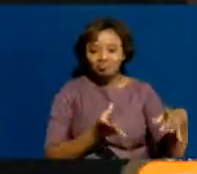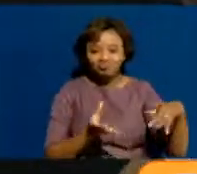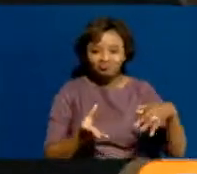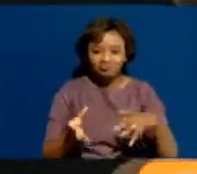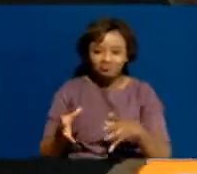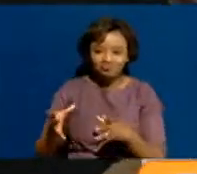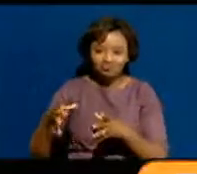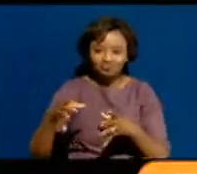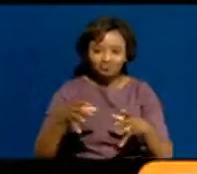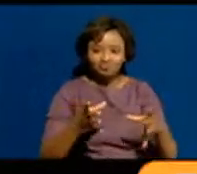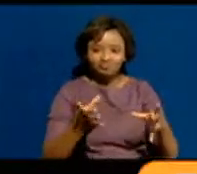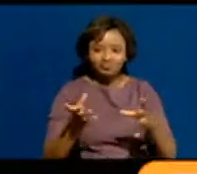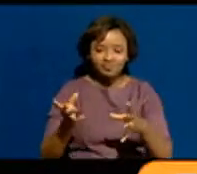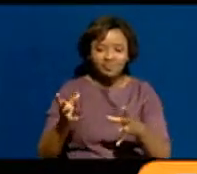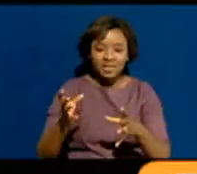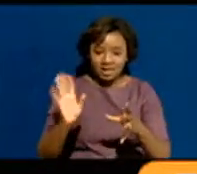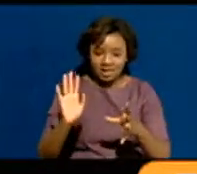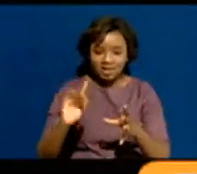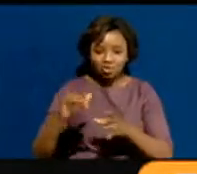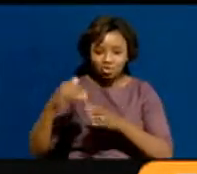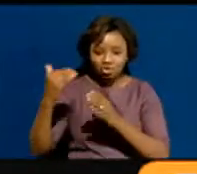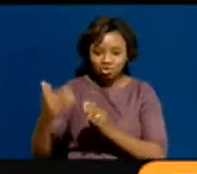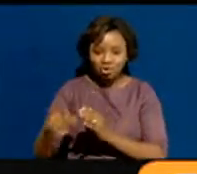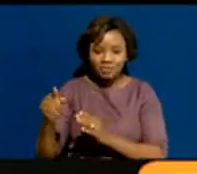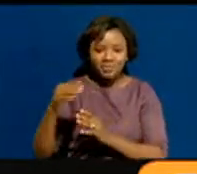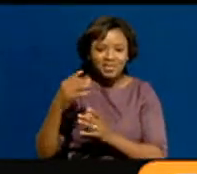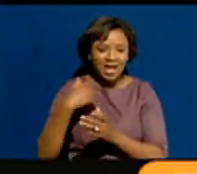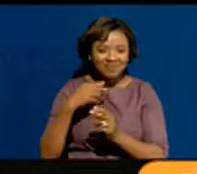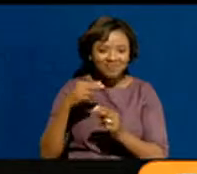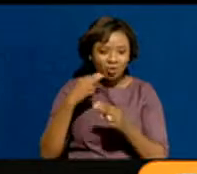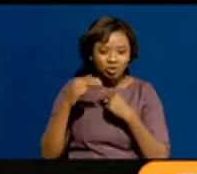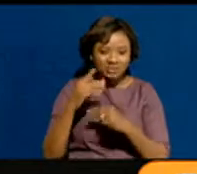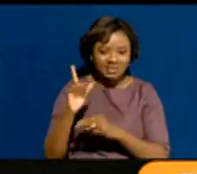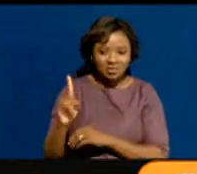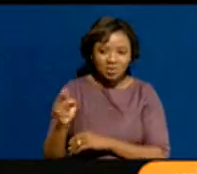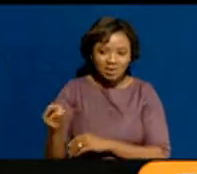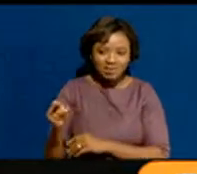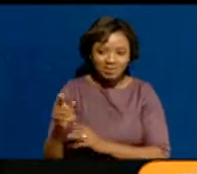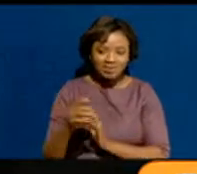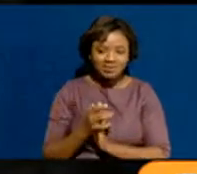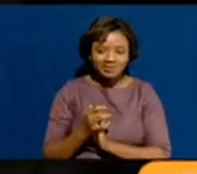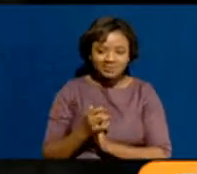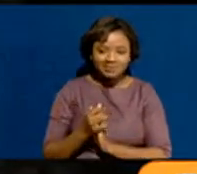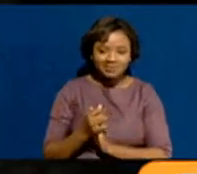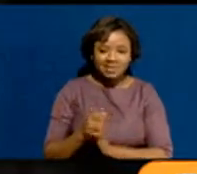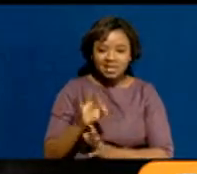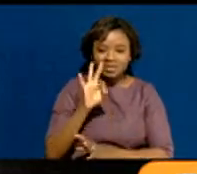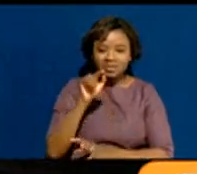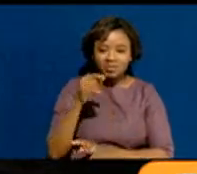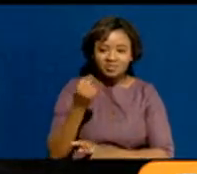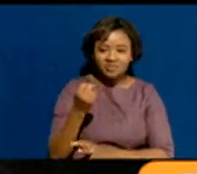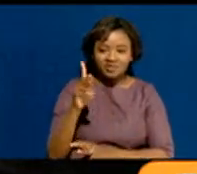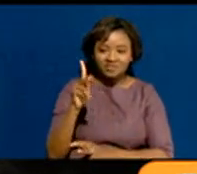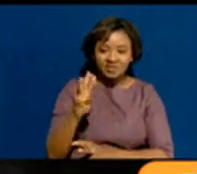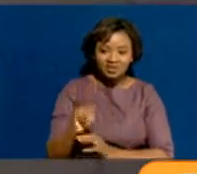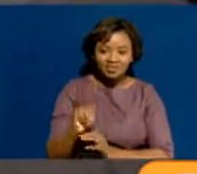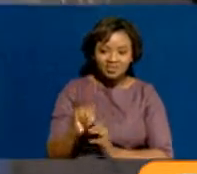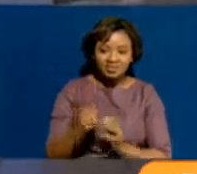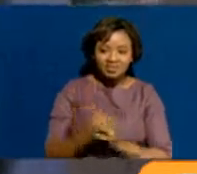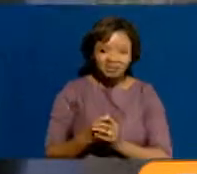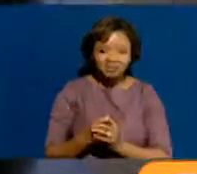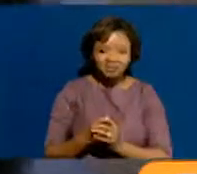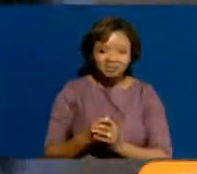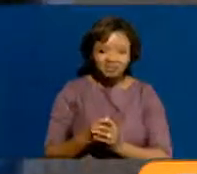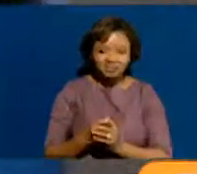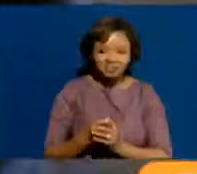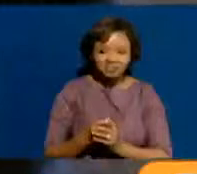We make our first stop at this cafe. We've covered 3.5 kilometers now. Really enthusiastic, I can't wait. Hey, this is